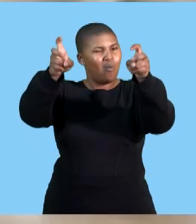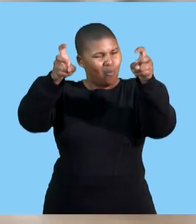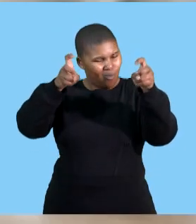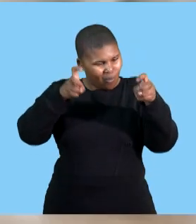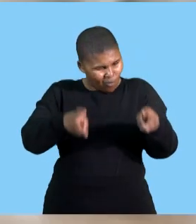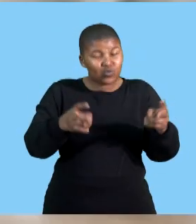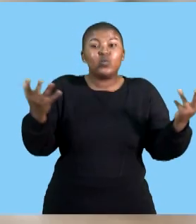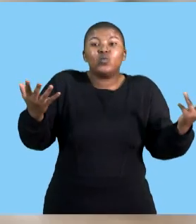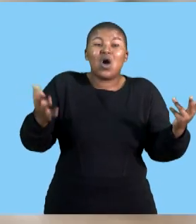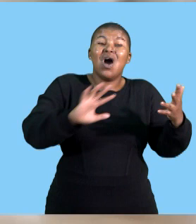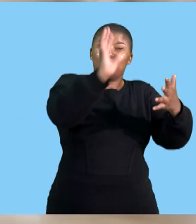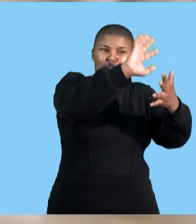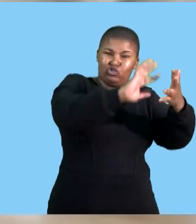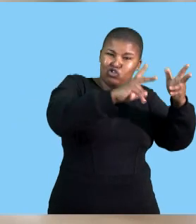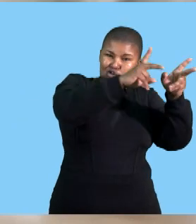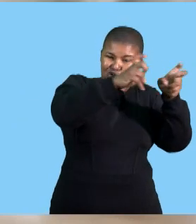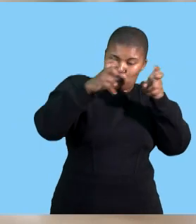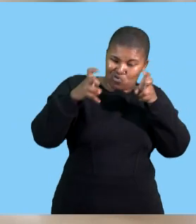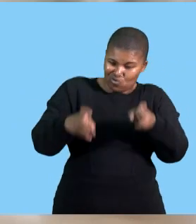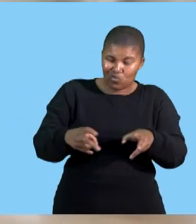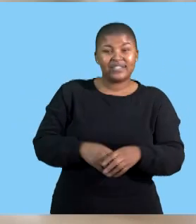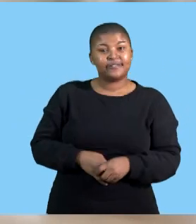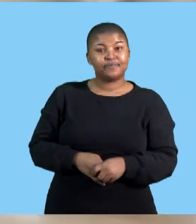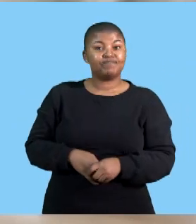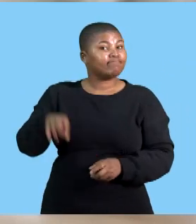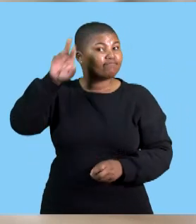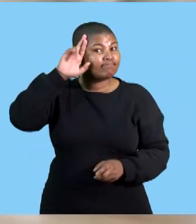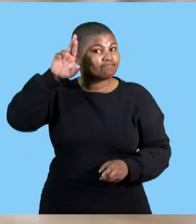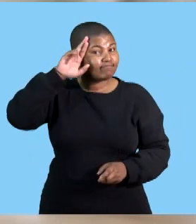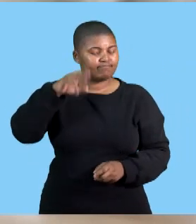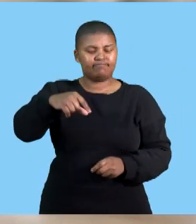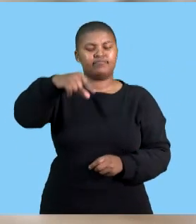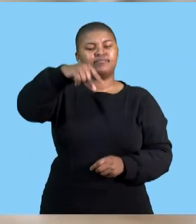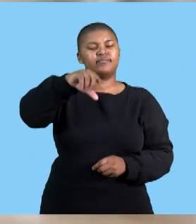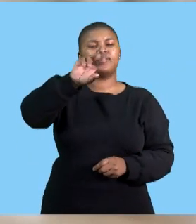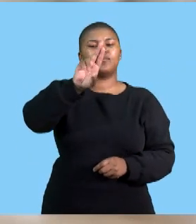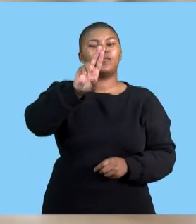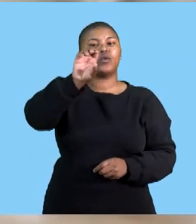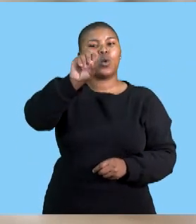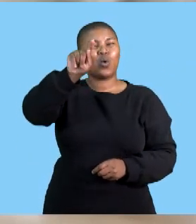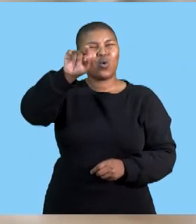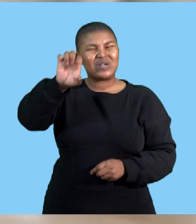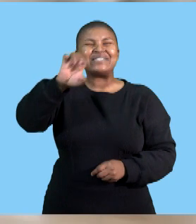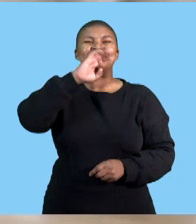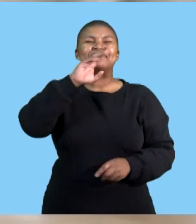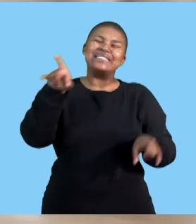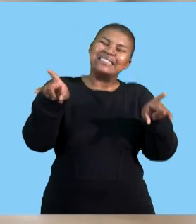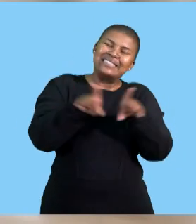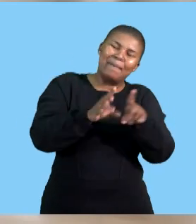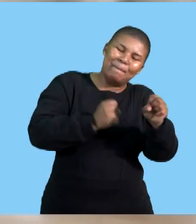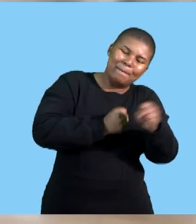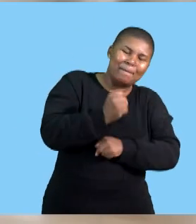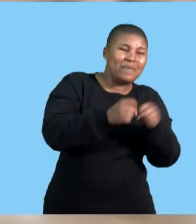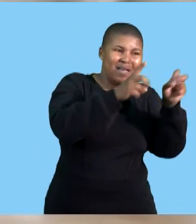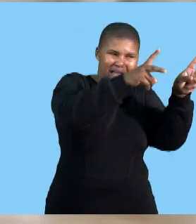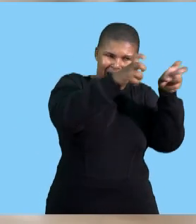again, when we quote, we are simply taking the statement as it appears from the scenario and writing it down